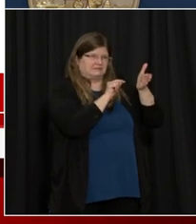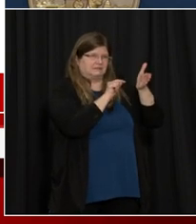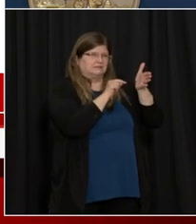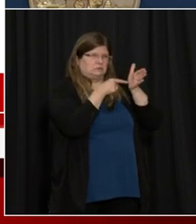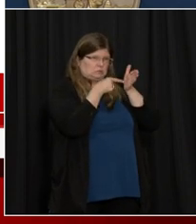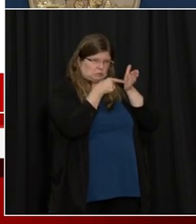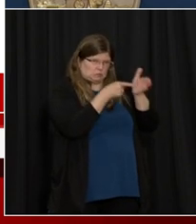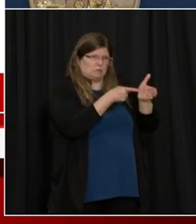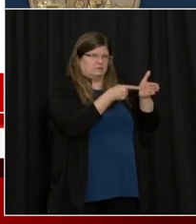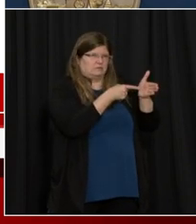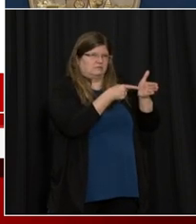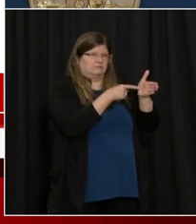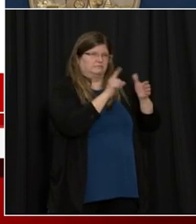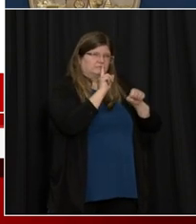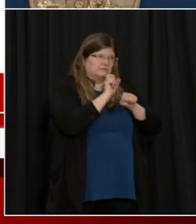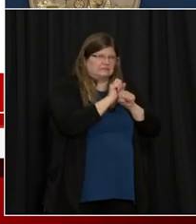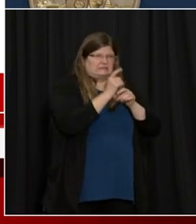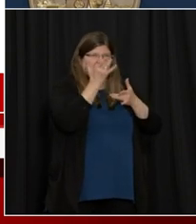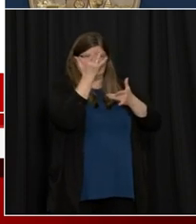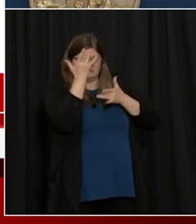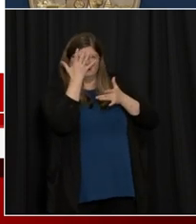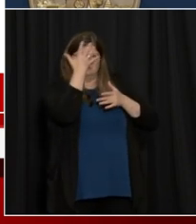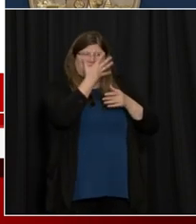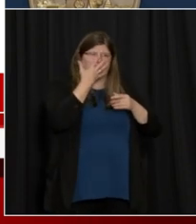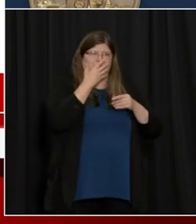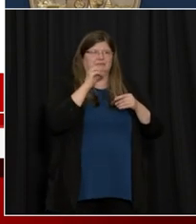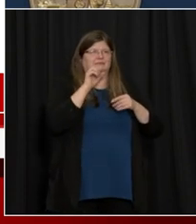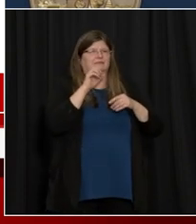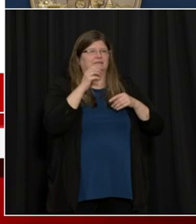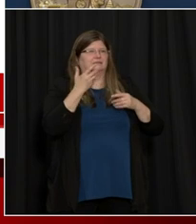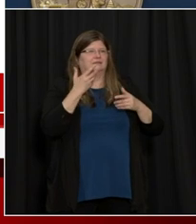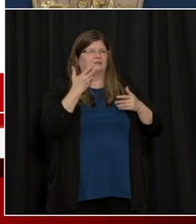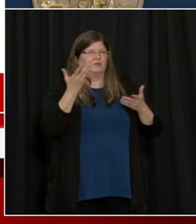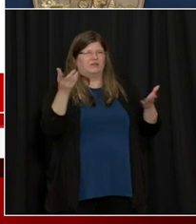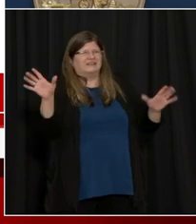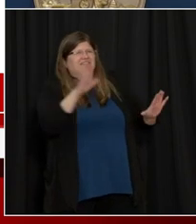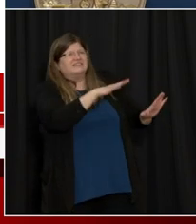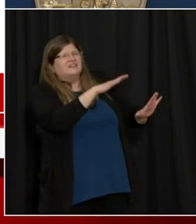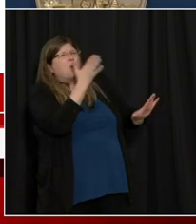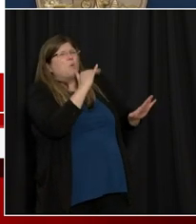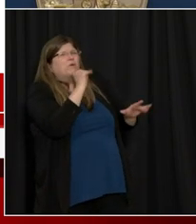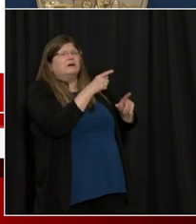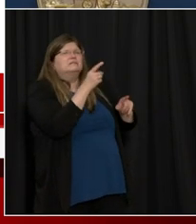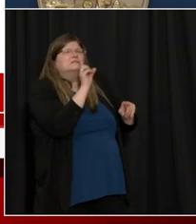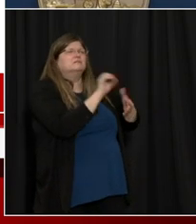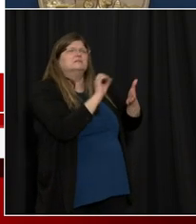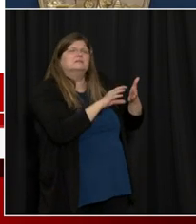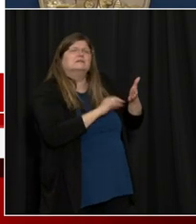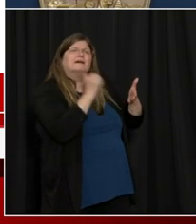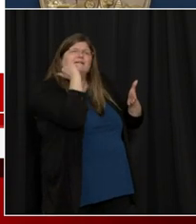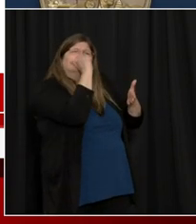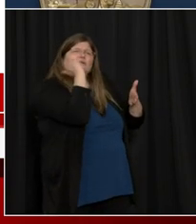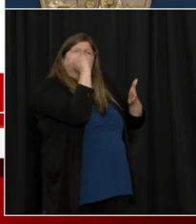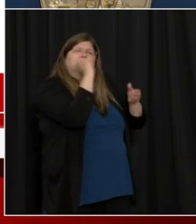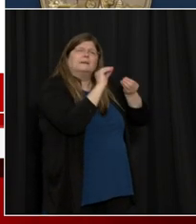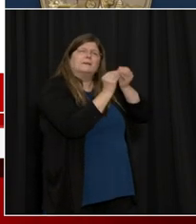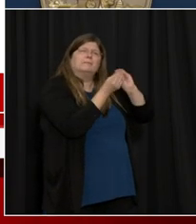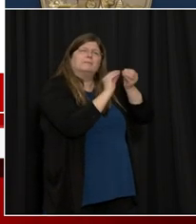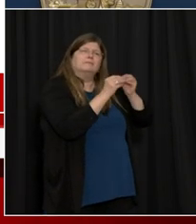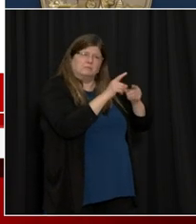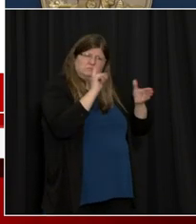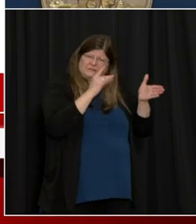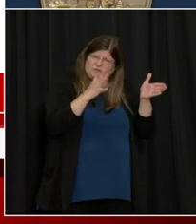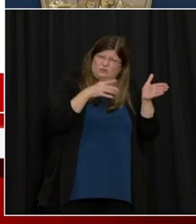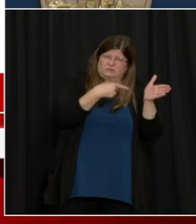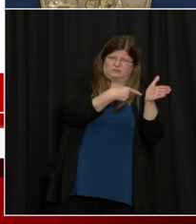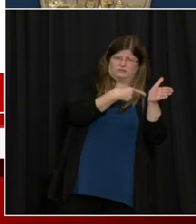But have you thought about releasing the numbers the same way you guys do the daily raw case counts? Those are the numbers that represented in that graph. I mean, what